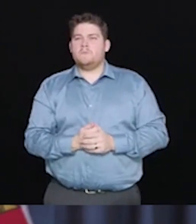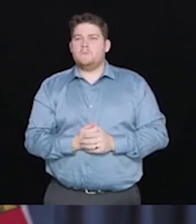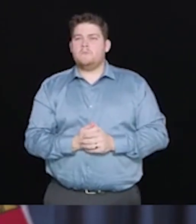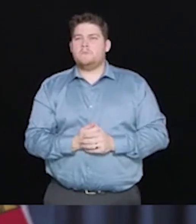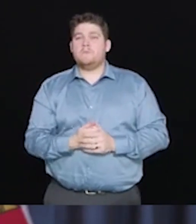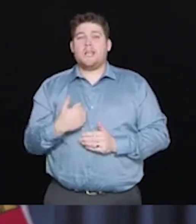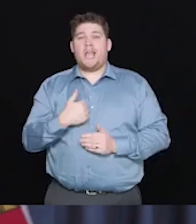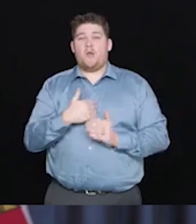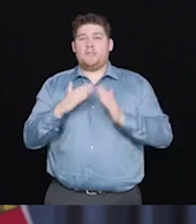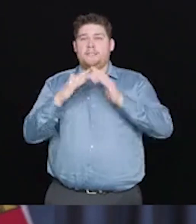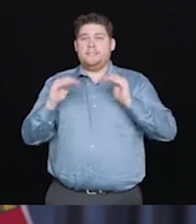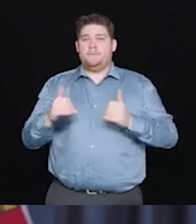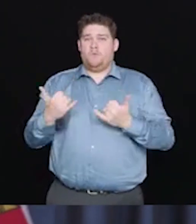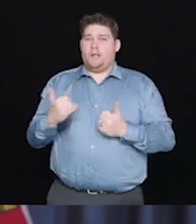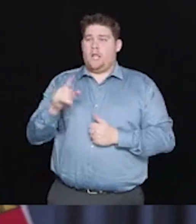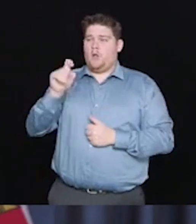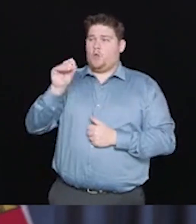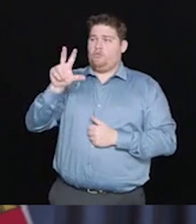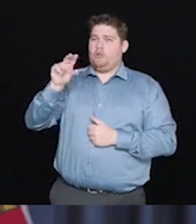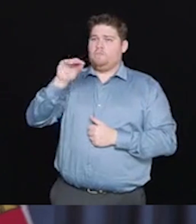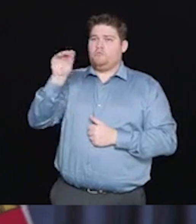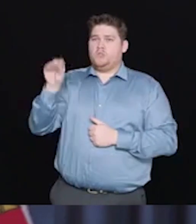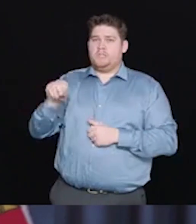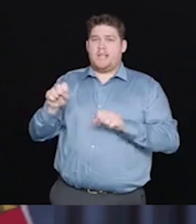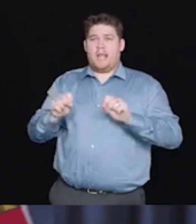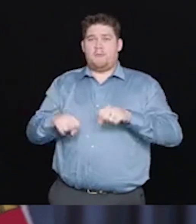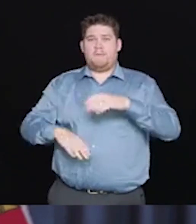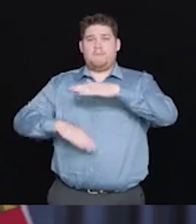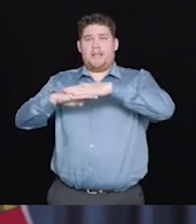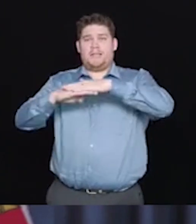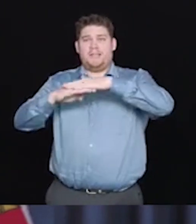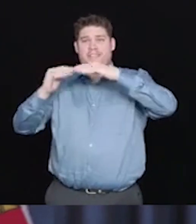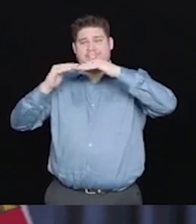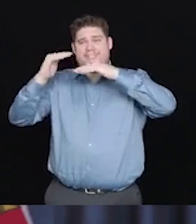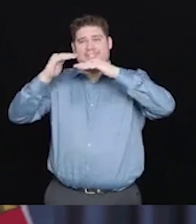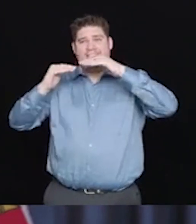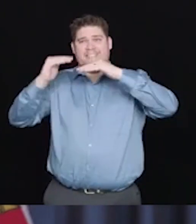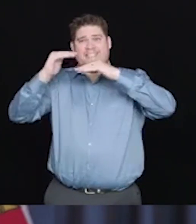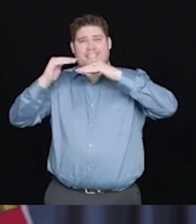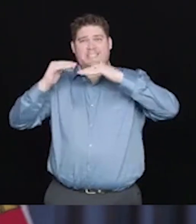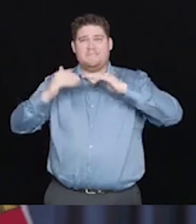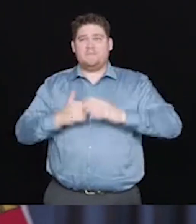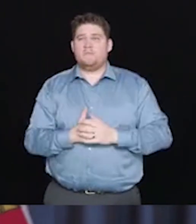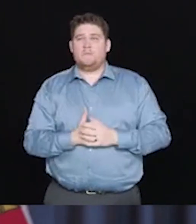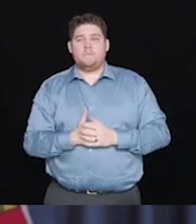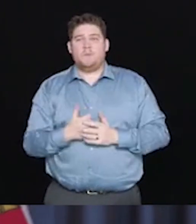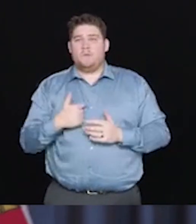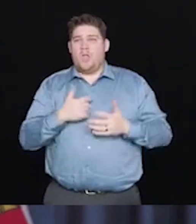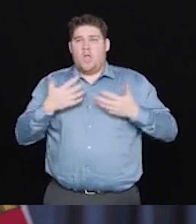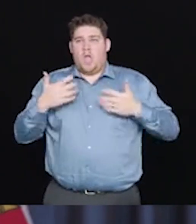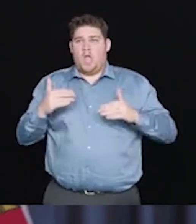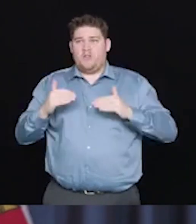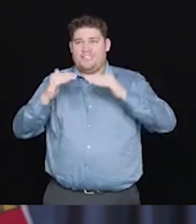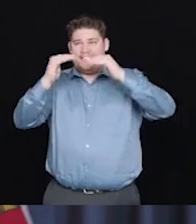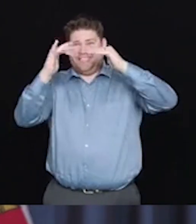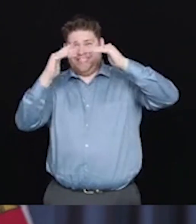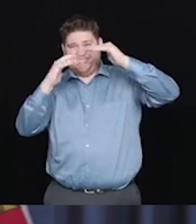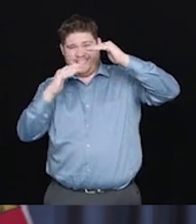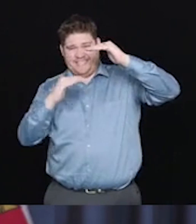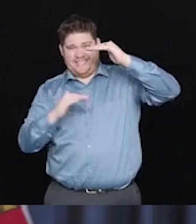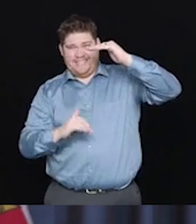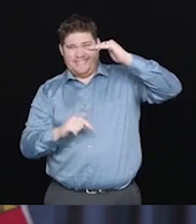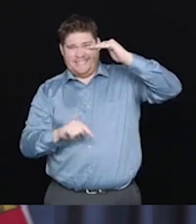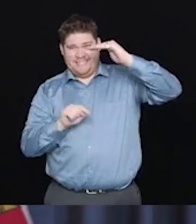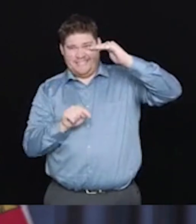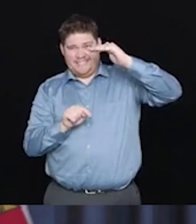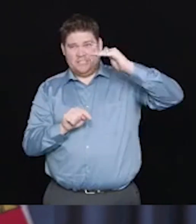of 64%, that tells you that we've had to make some significant steps. I think most people will agree they're the right steps, but they're